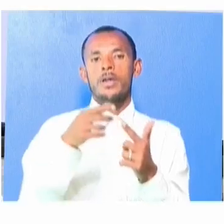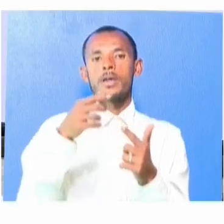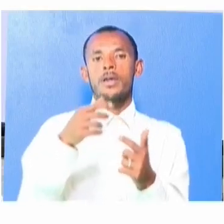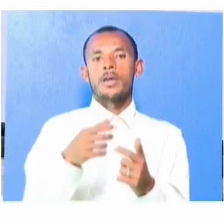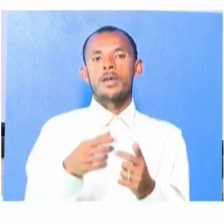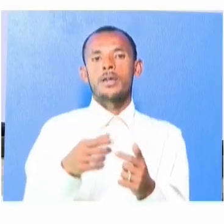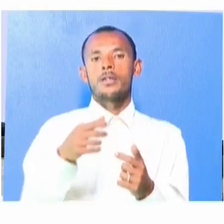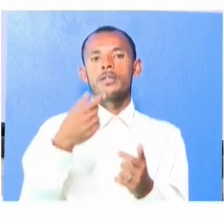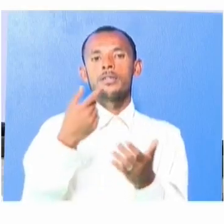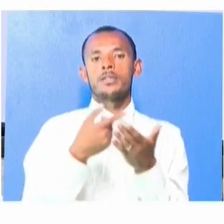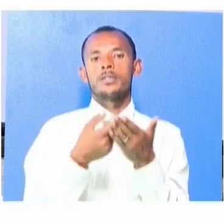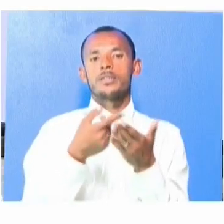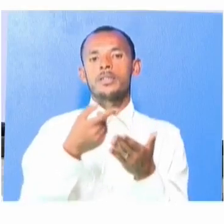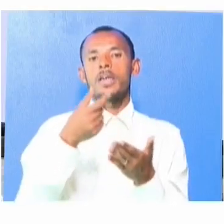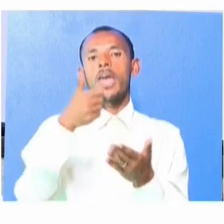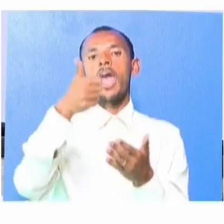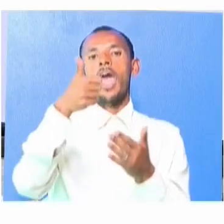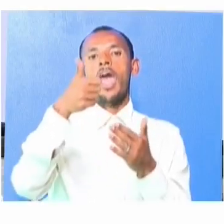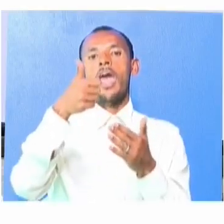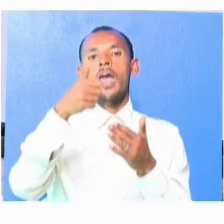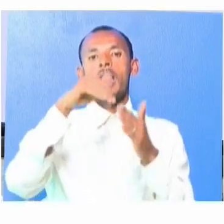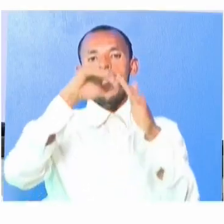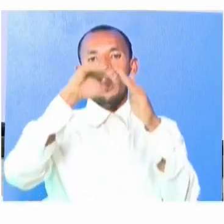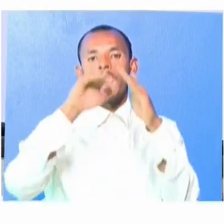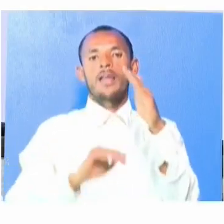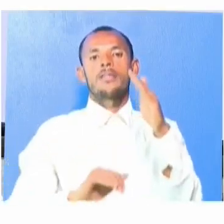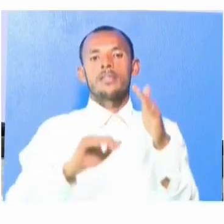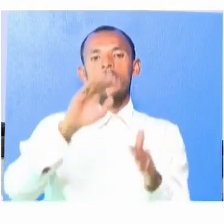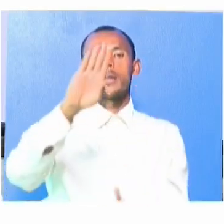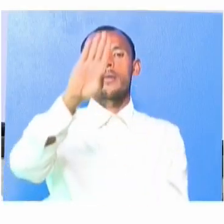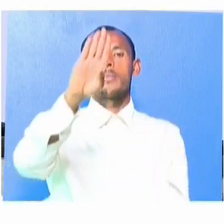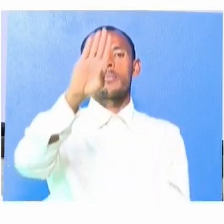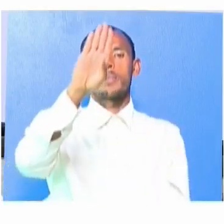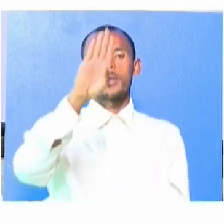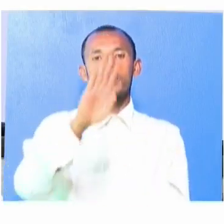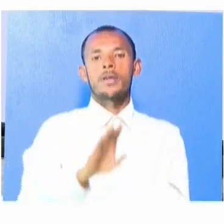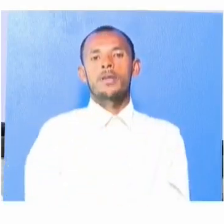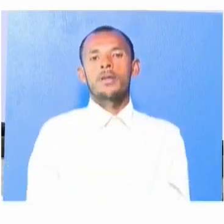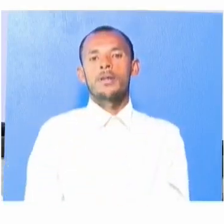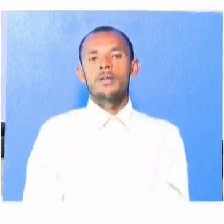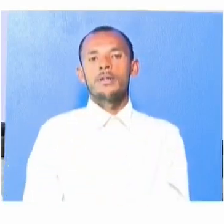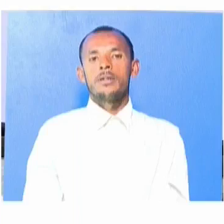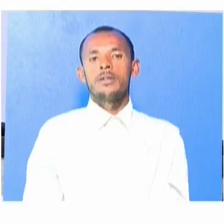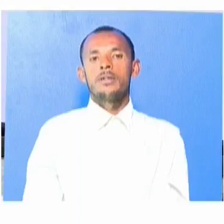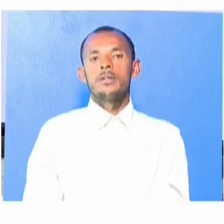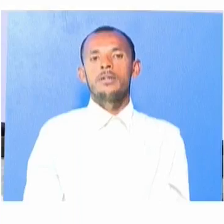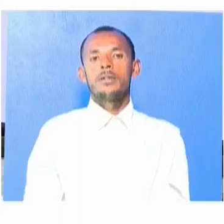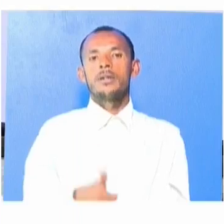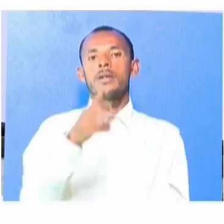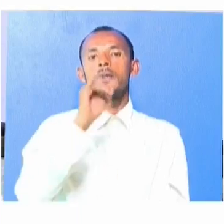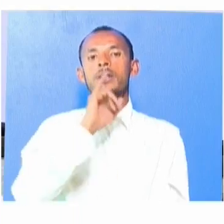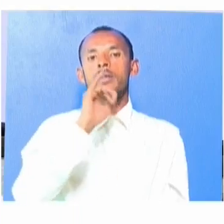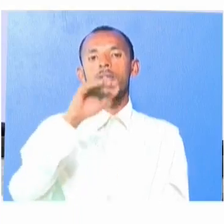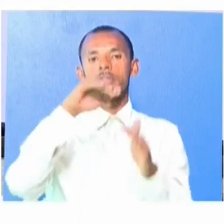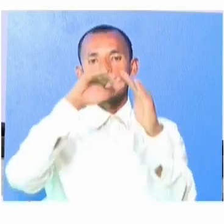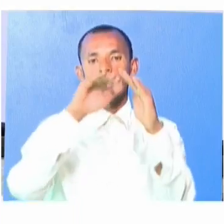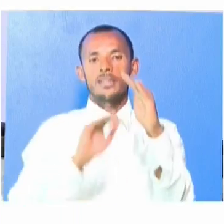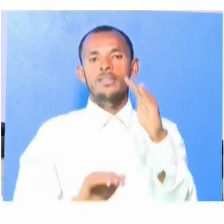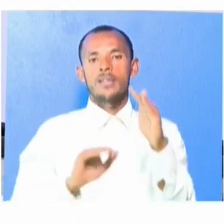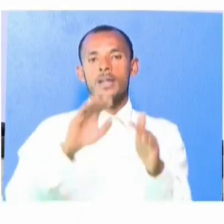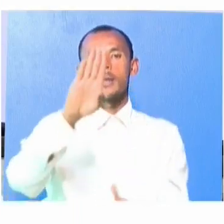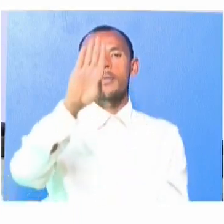read as A is less than B. A is less than